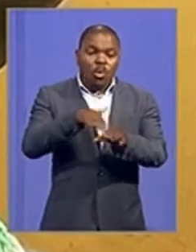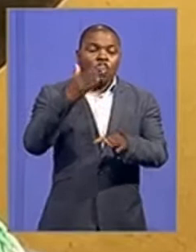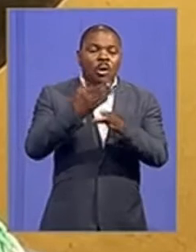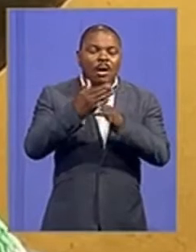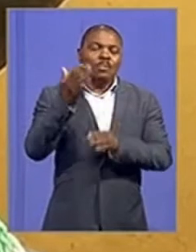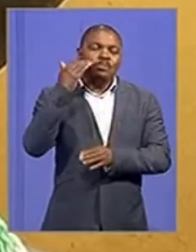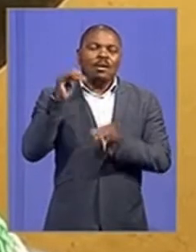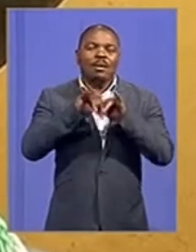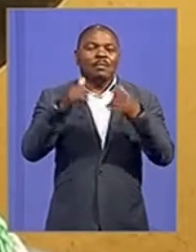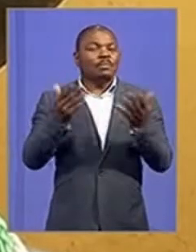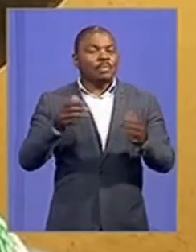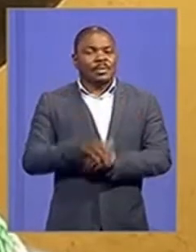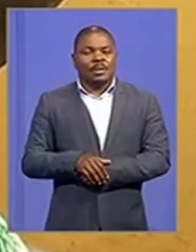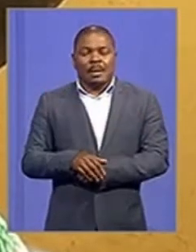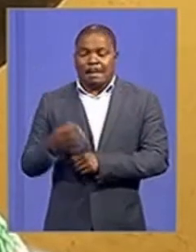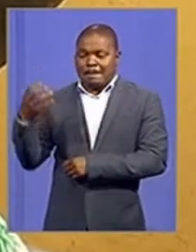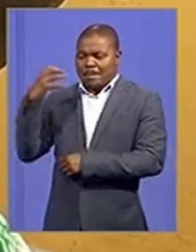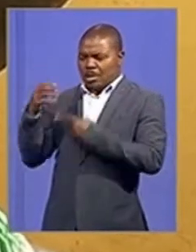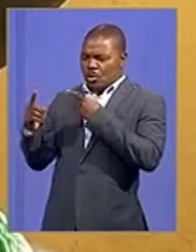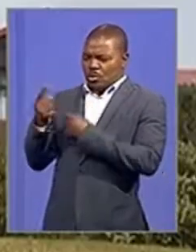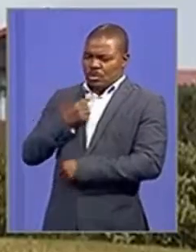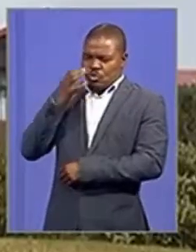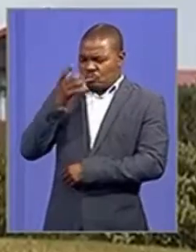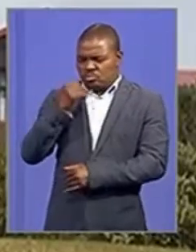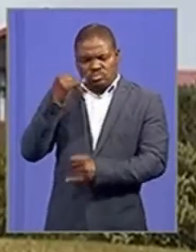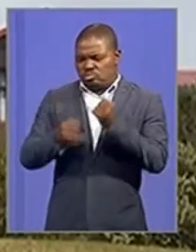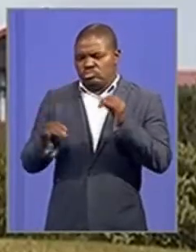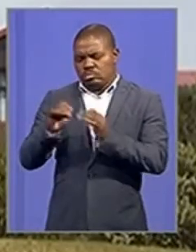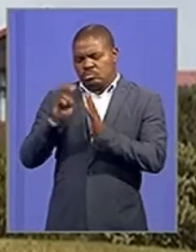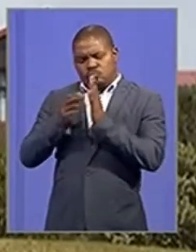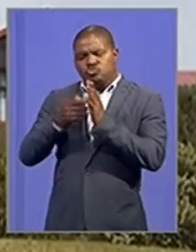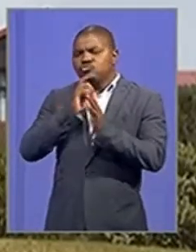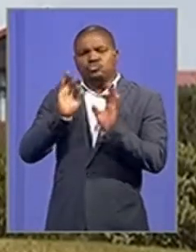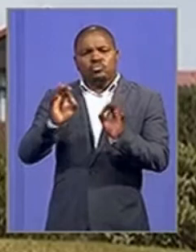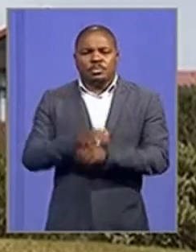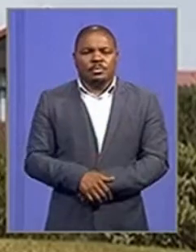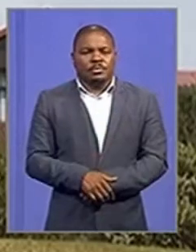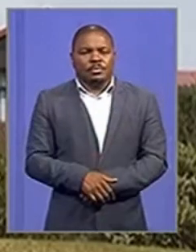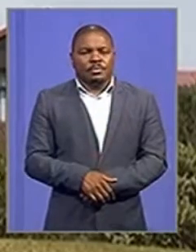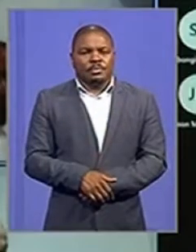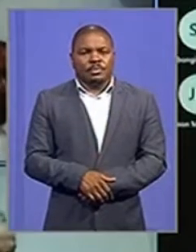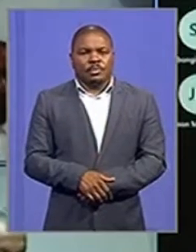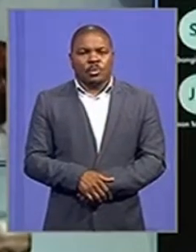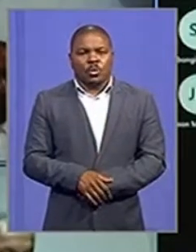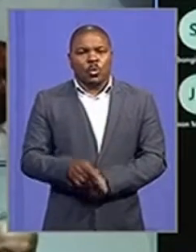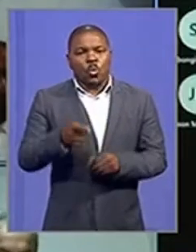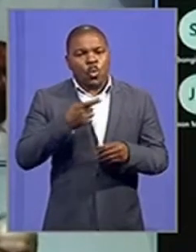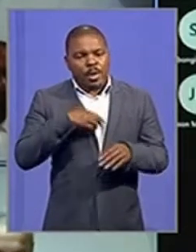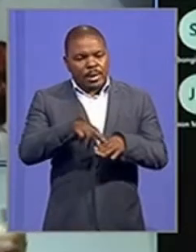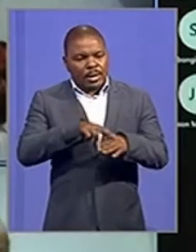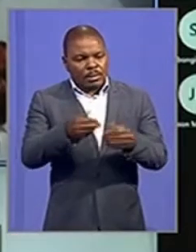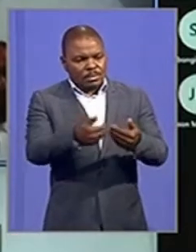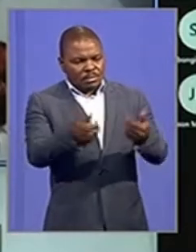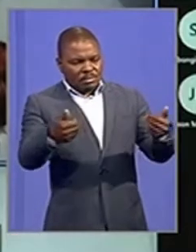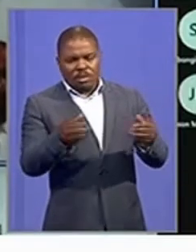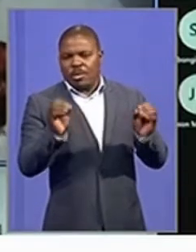Ho sa le jwalo, letona le re ha ho letho le phoso ka leano le sebedisitsweng. There wasn't an exclusion on race. It